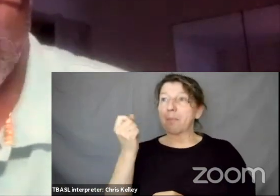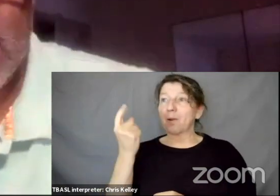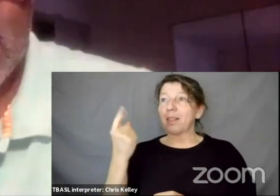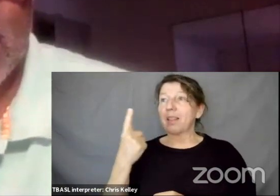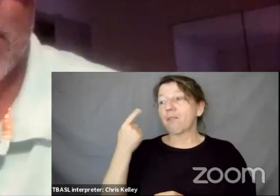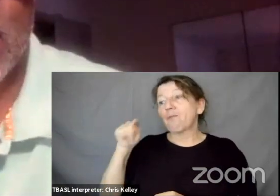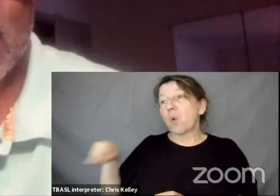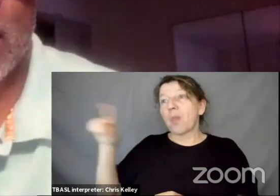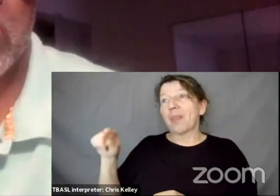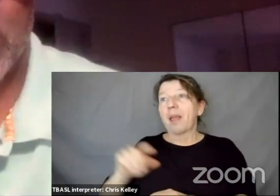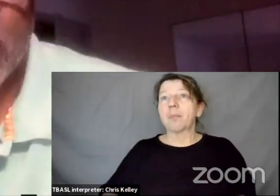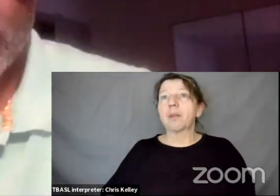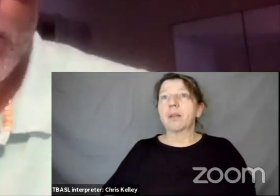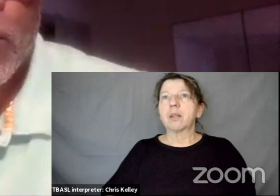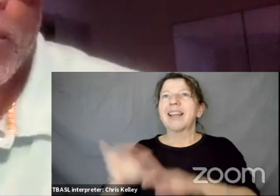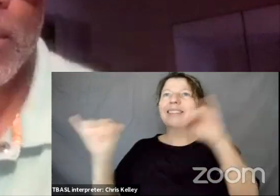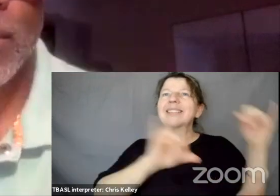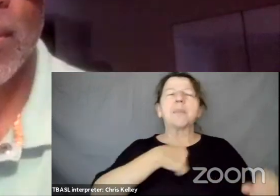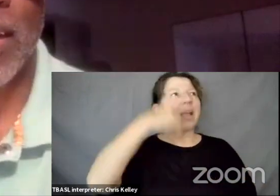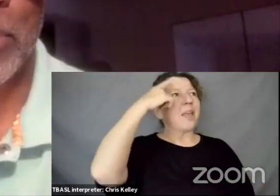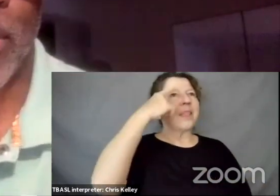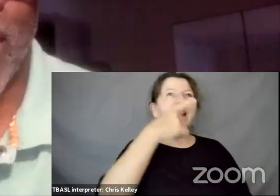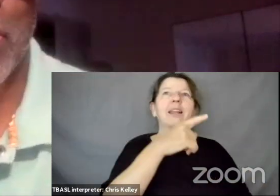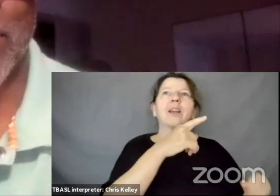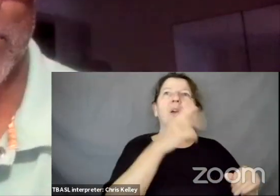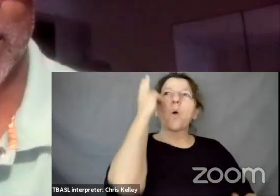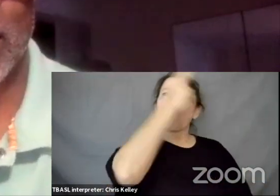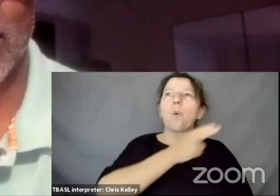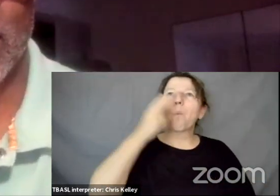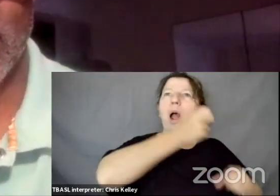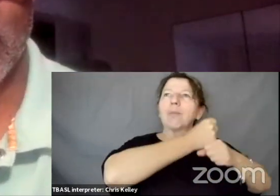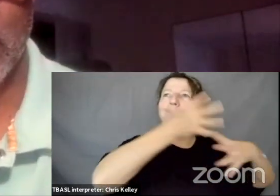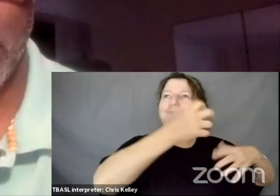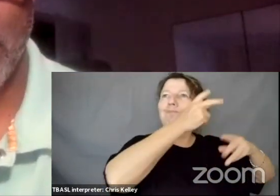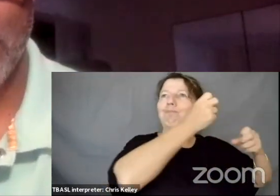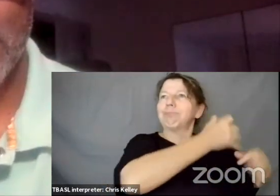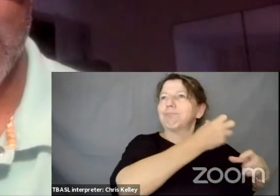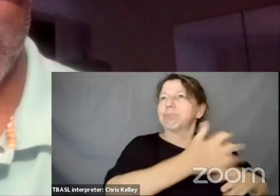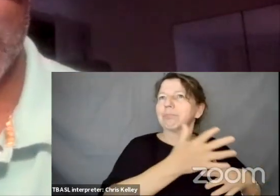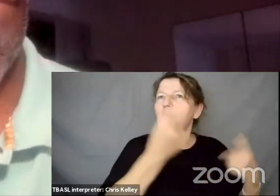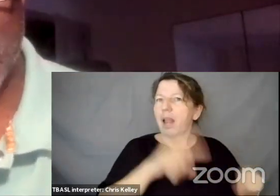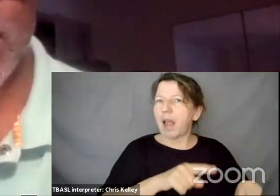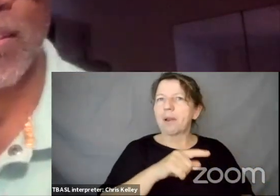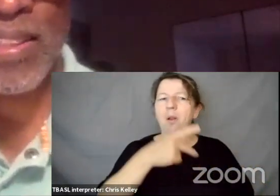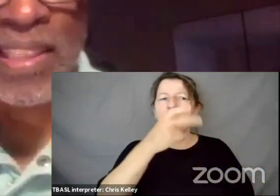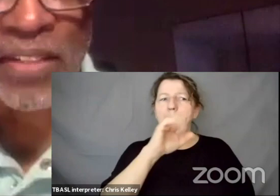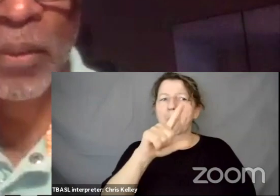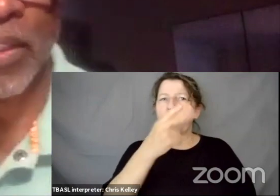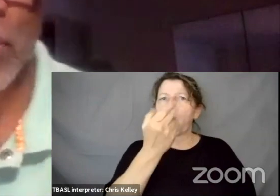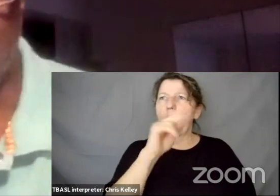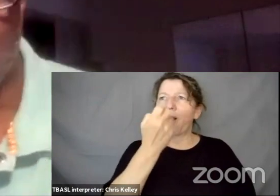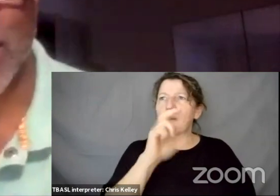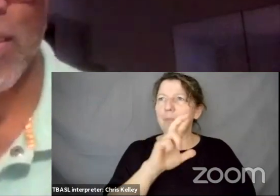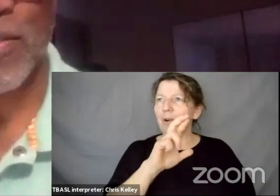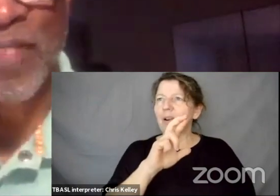they, 9/11 is like Pearl Harbor for me, you know? And it was interesting to see it from